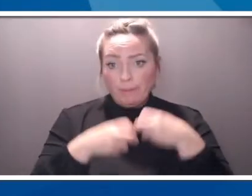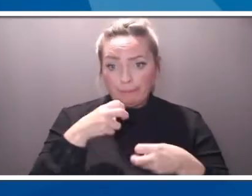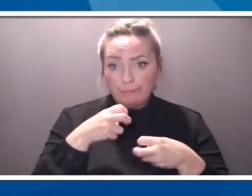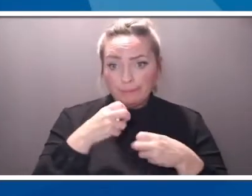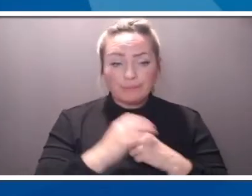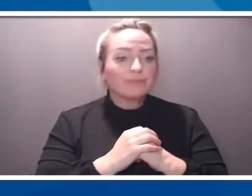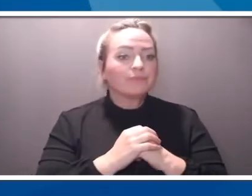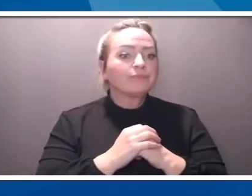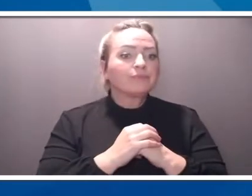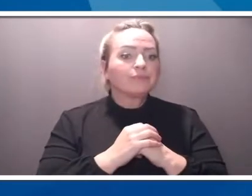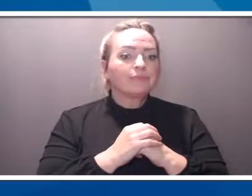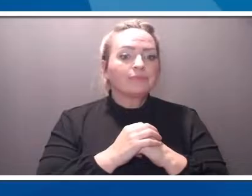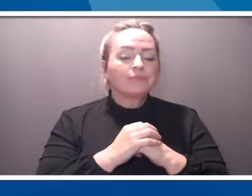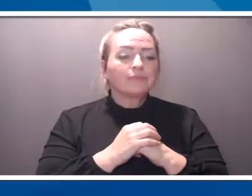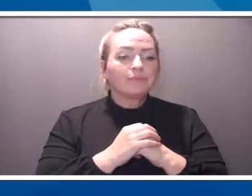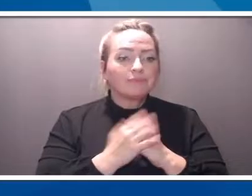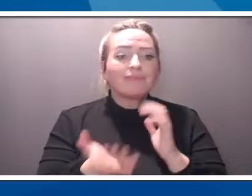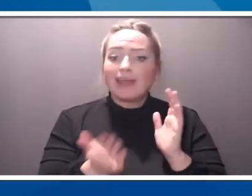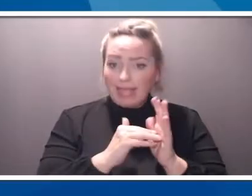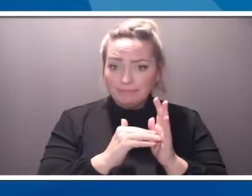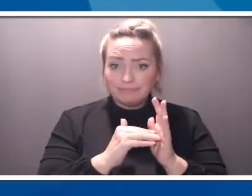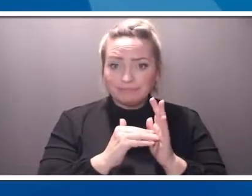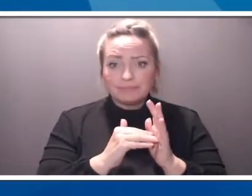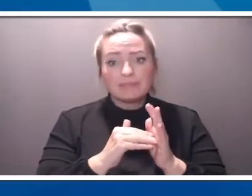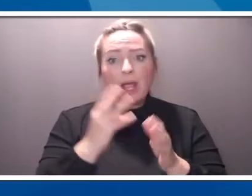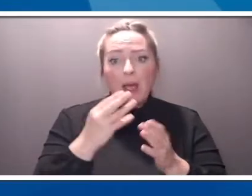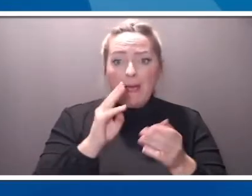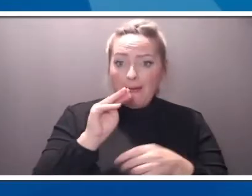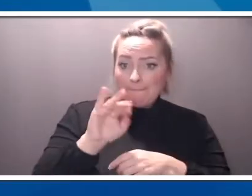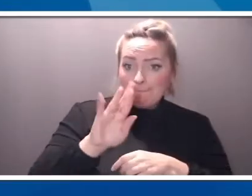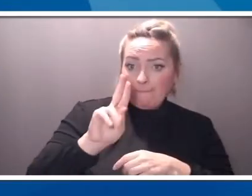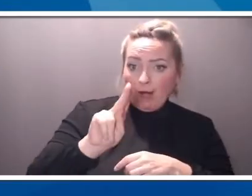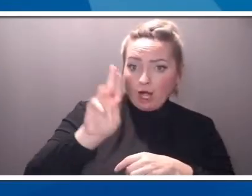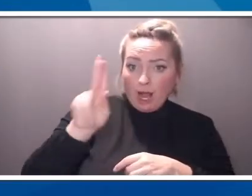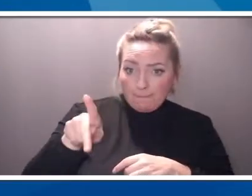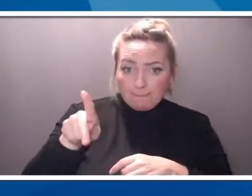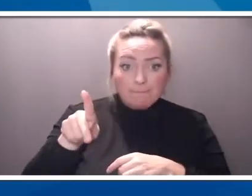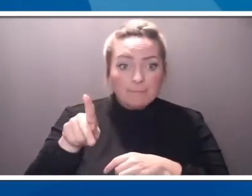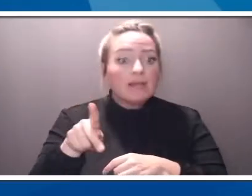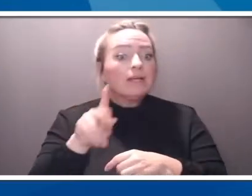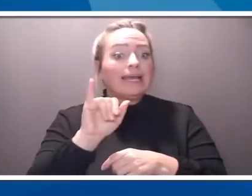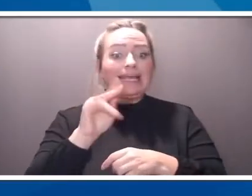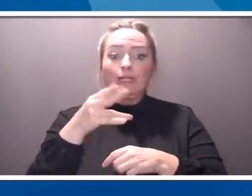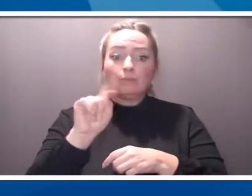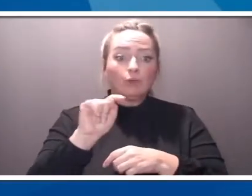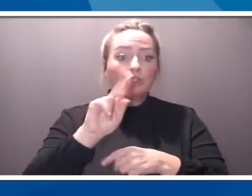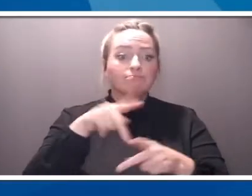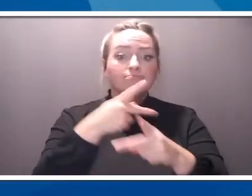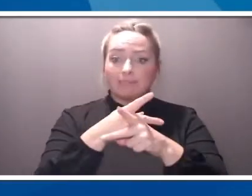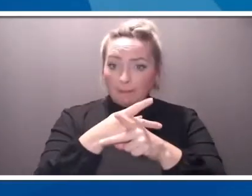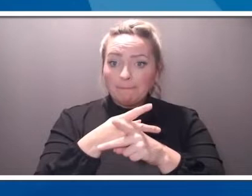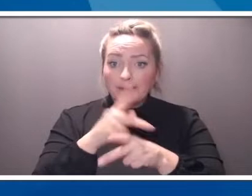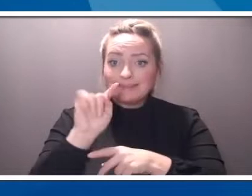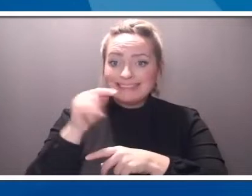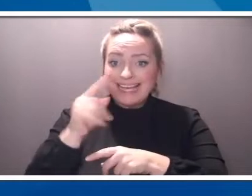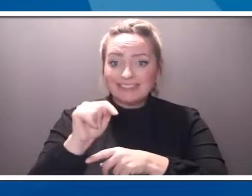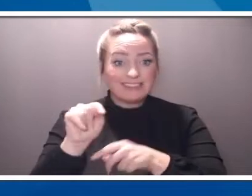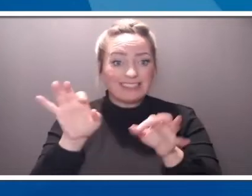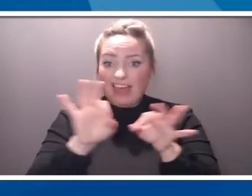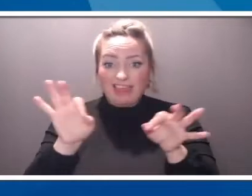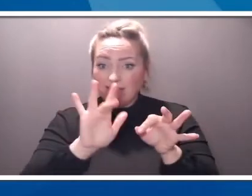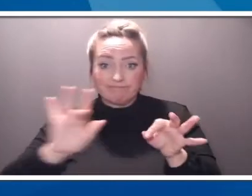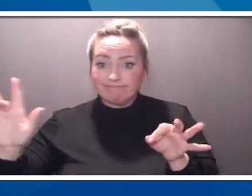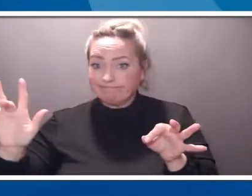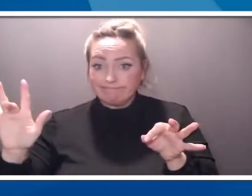name, role, and value problem. Again, a little bit of markup. I've just got an input type text